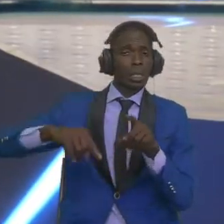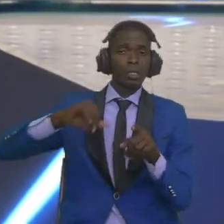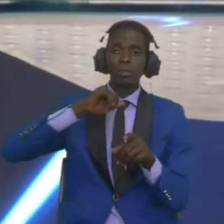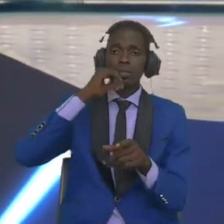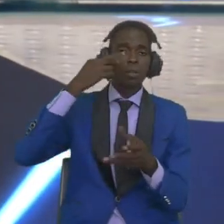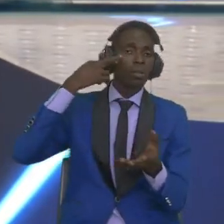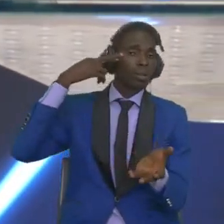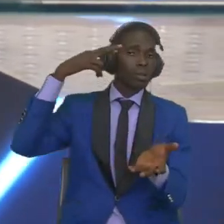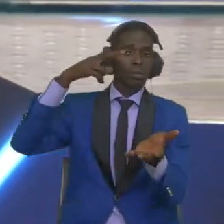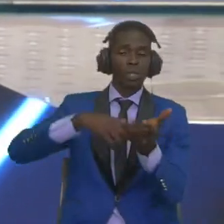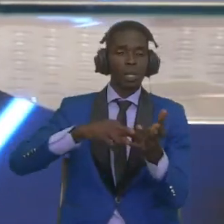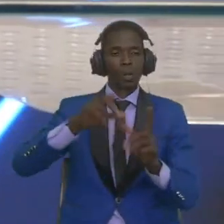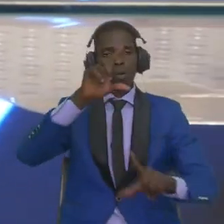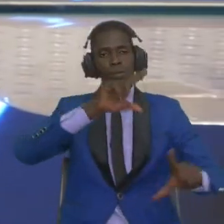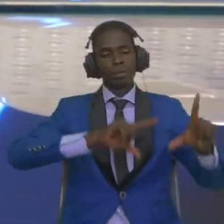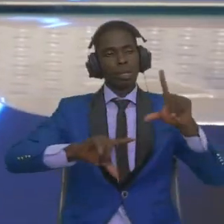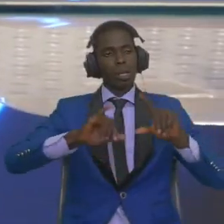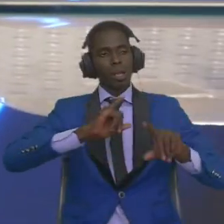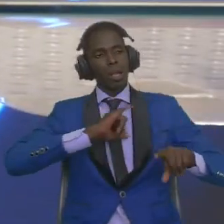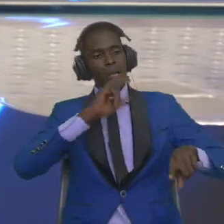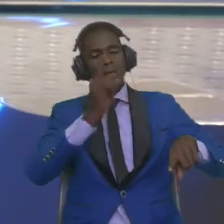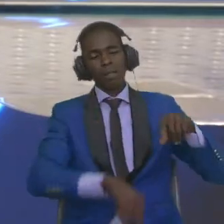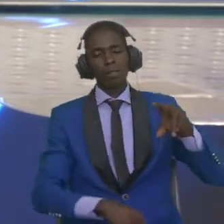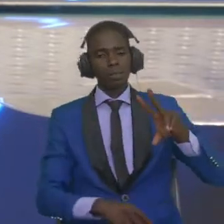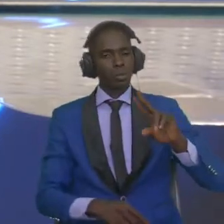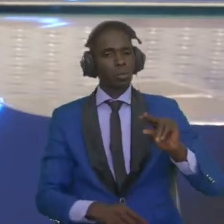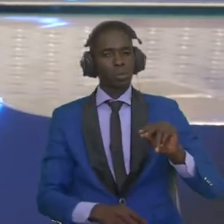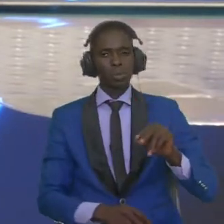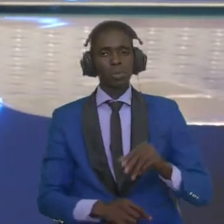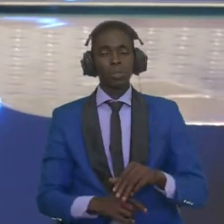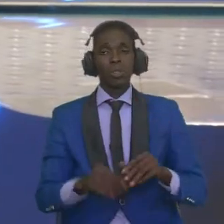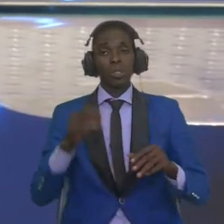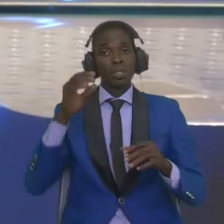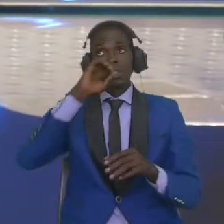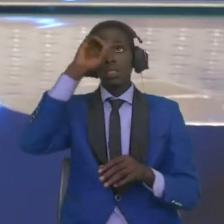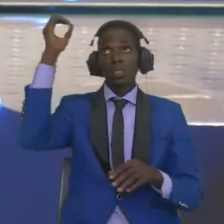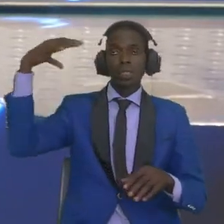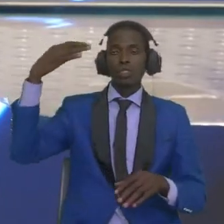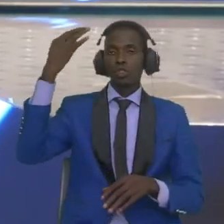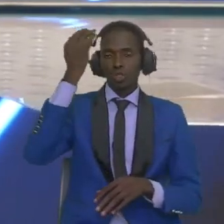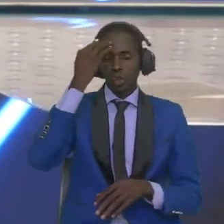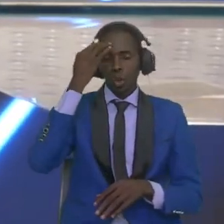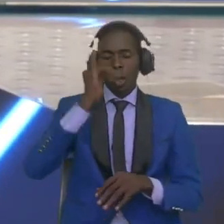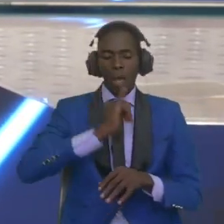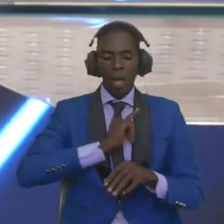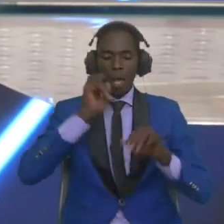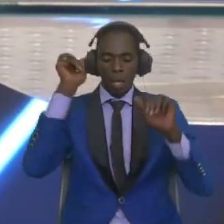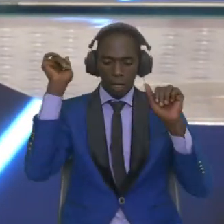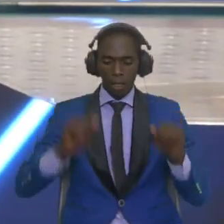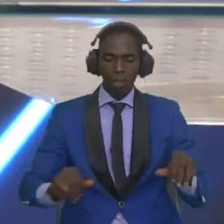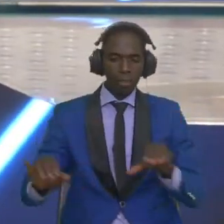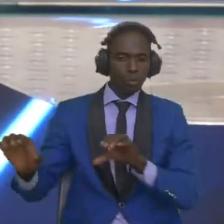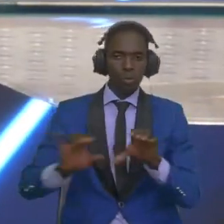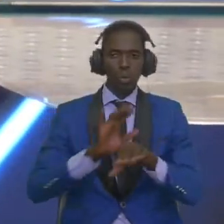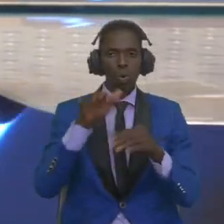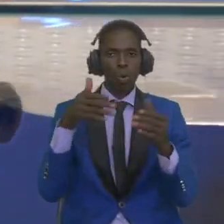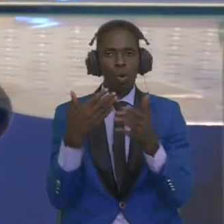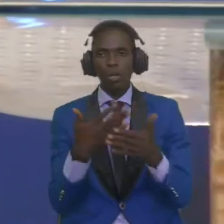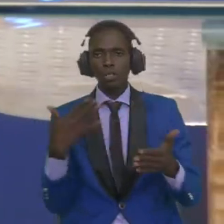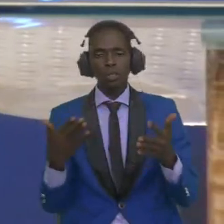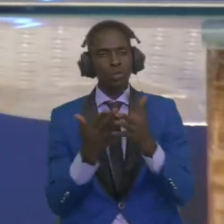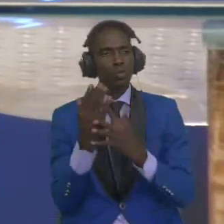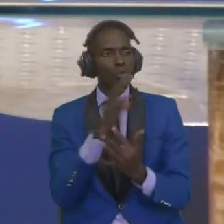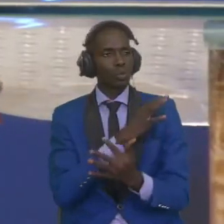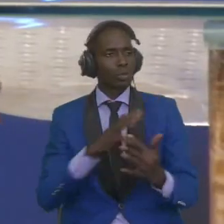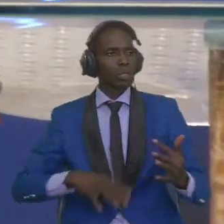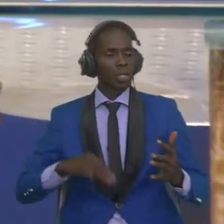cannot. Grace recognizes I can. I can do all things through Christ who strengthens me. Let